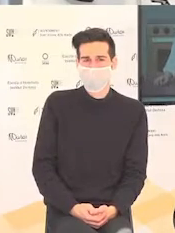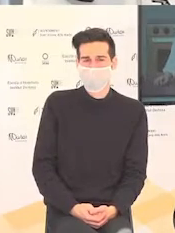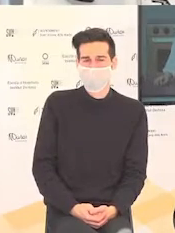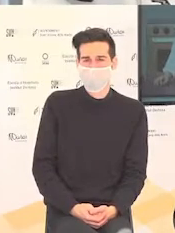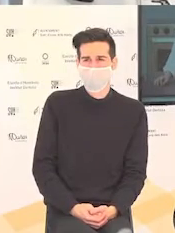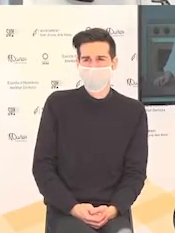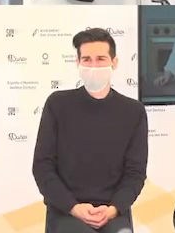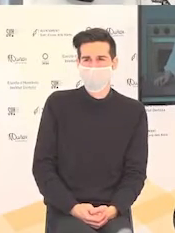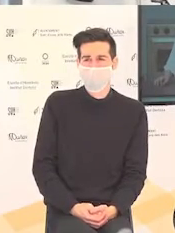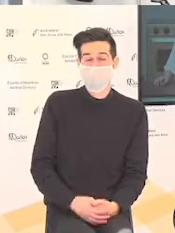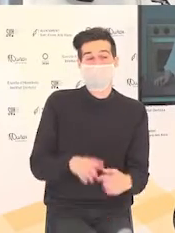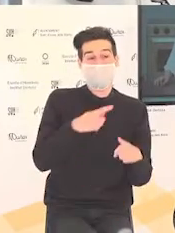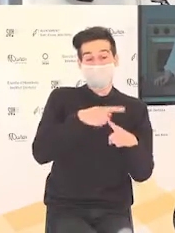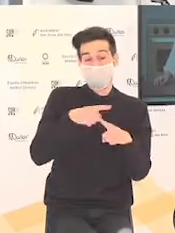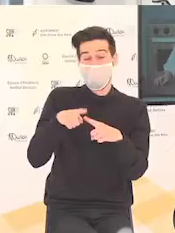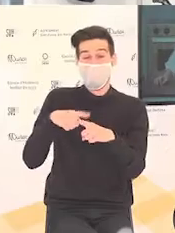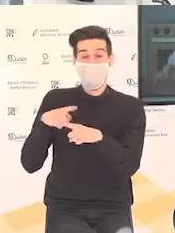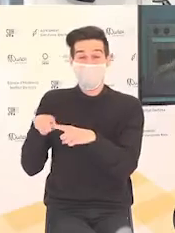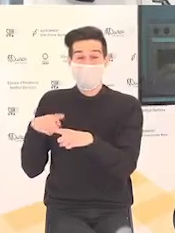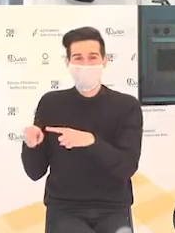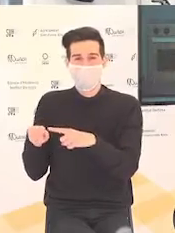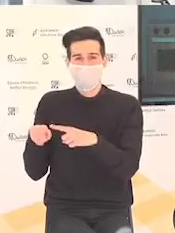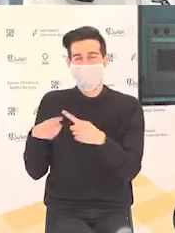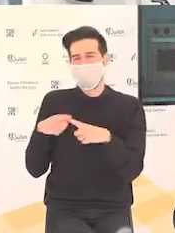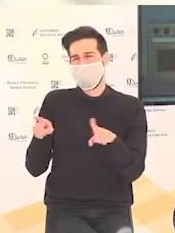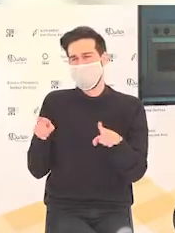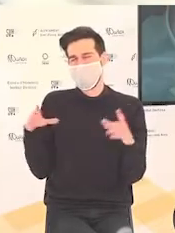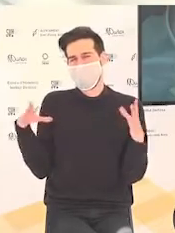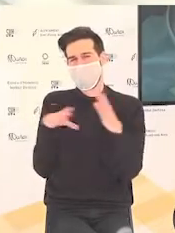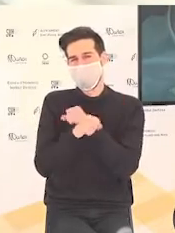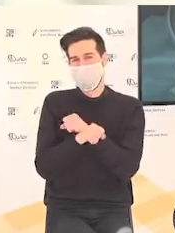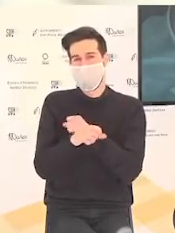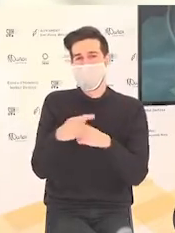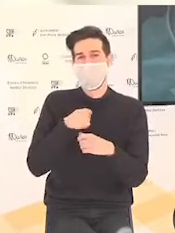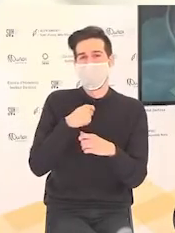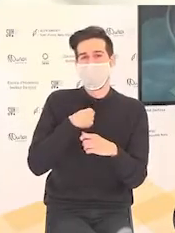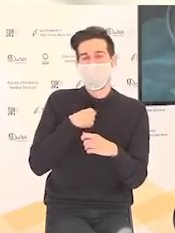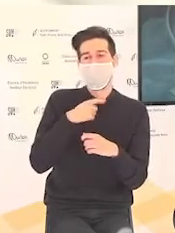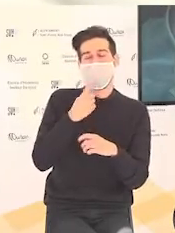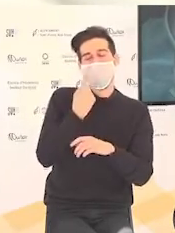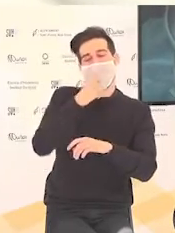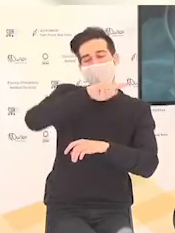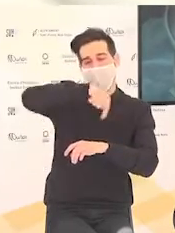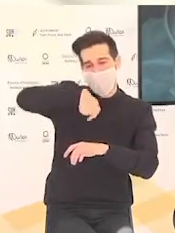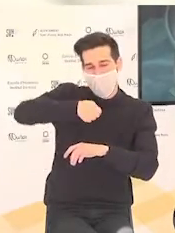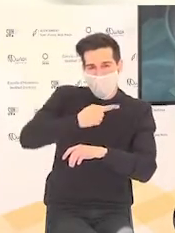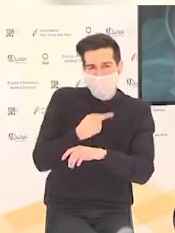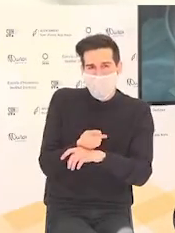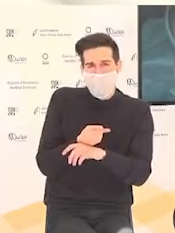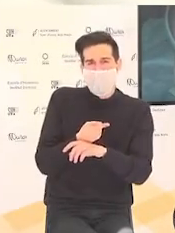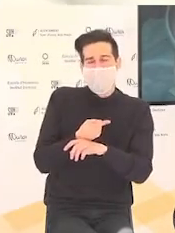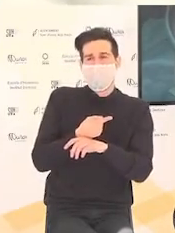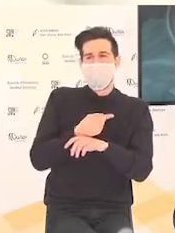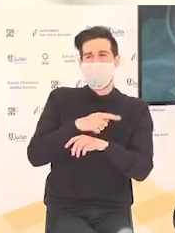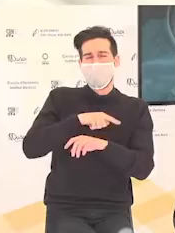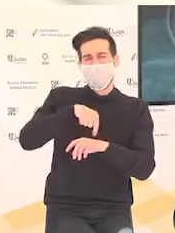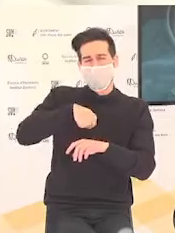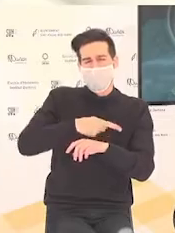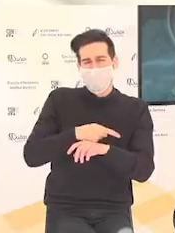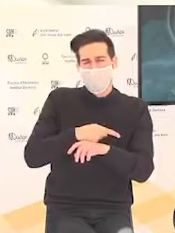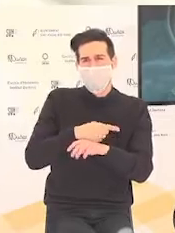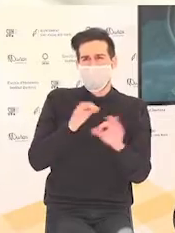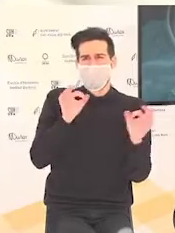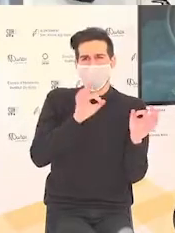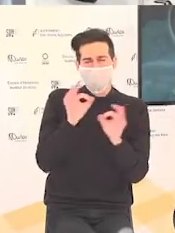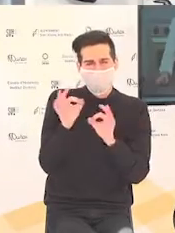trajeron los ingredientes equivocados y estuve una hora intentando arreglar la receta. So in the back of my mind, I was a little bit worried